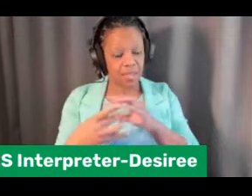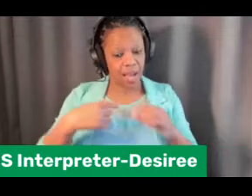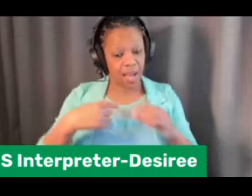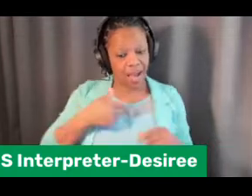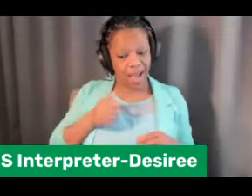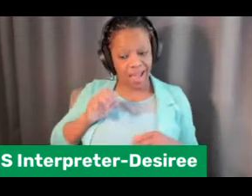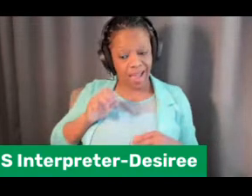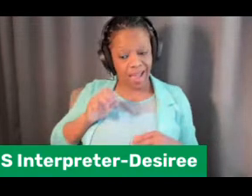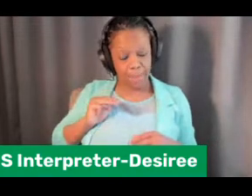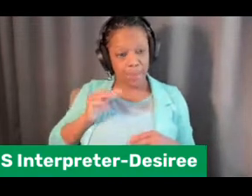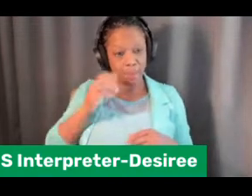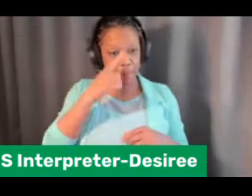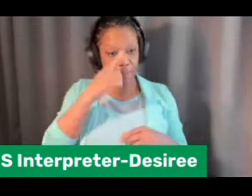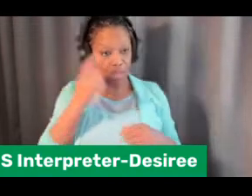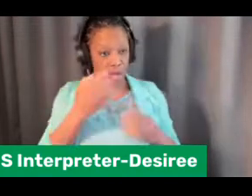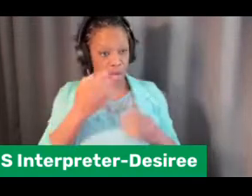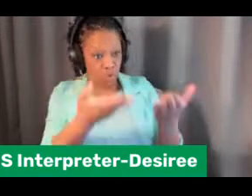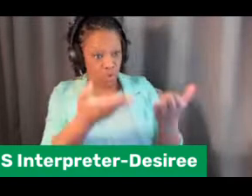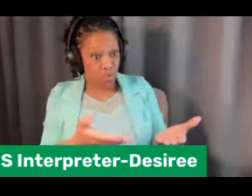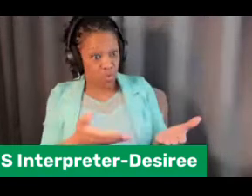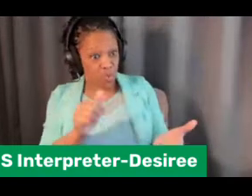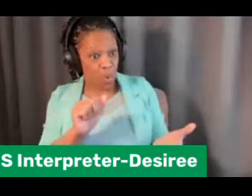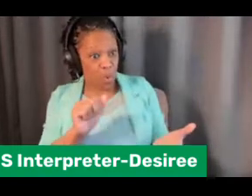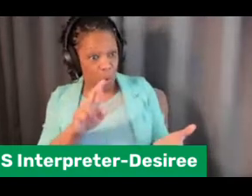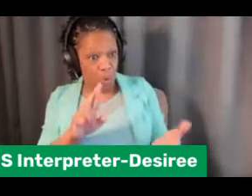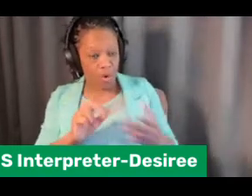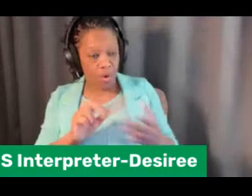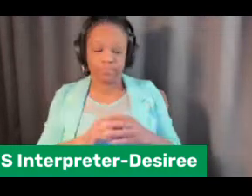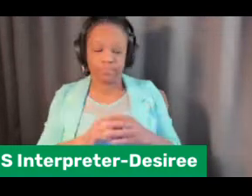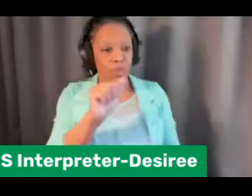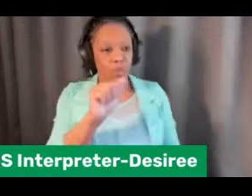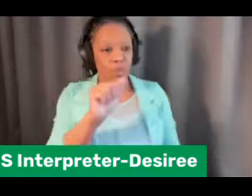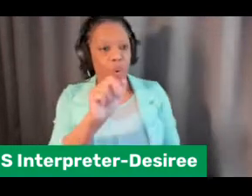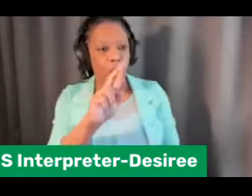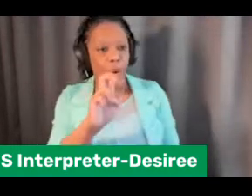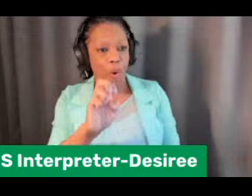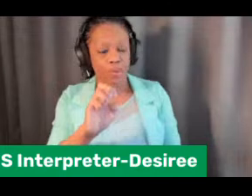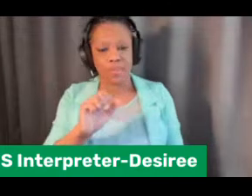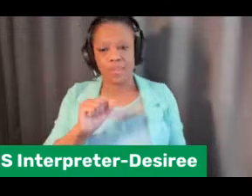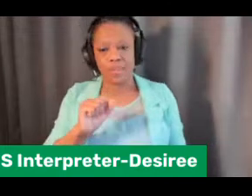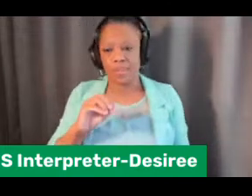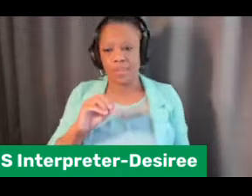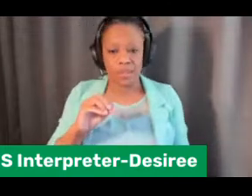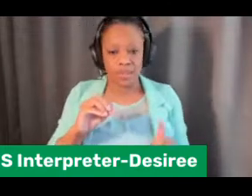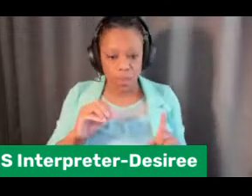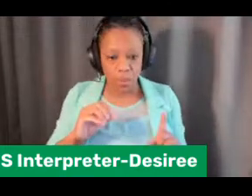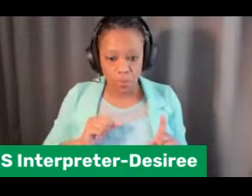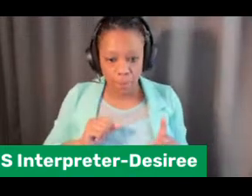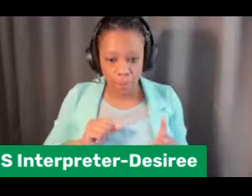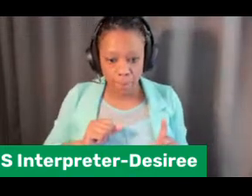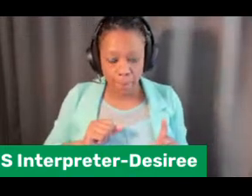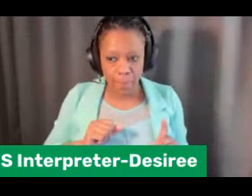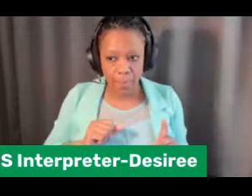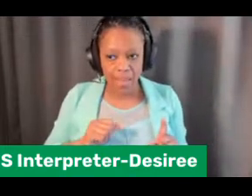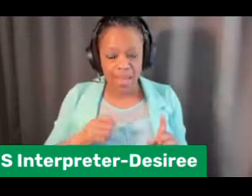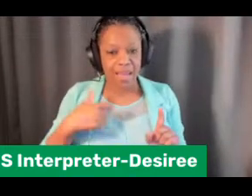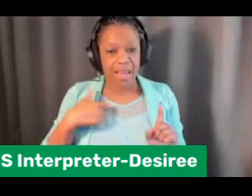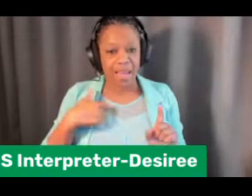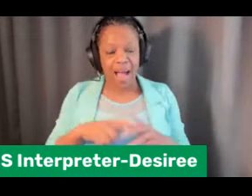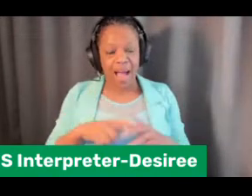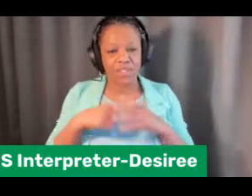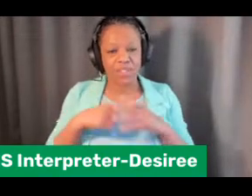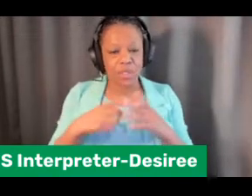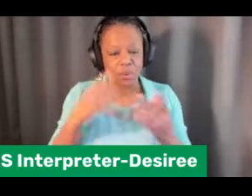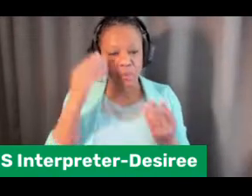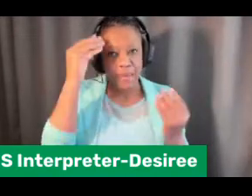And so I started I'm holding on to in Lakesh. And then I started to go on this journey